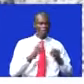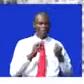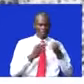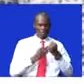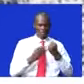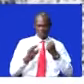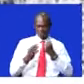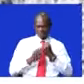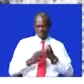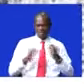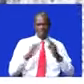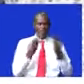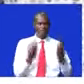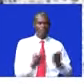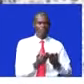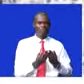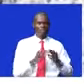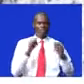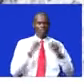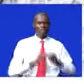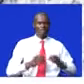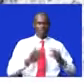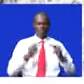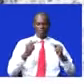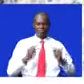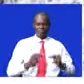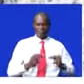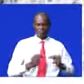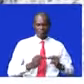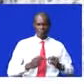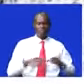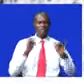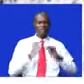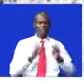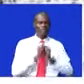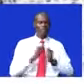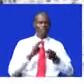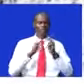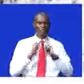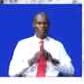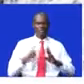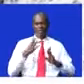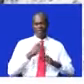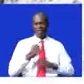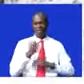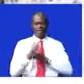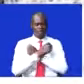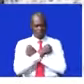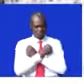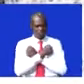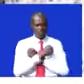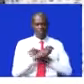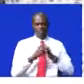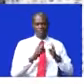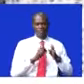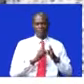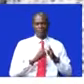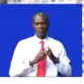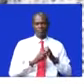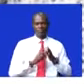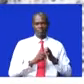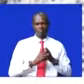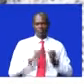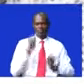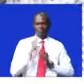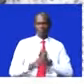2,178 households are integrated with their relatives and well-wishers. And fourthly, a